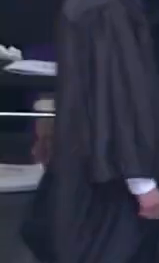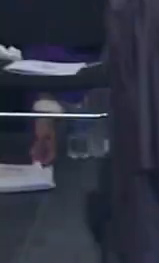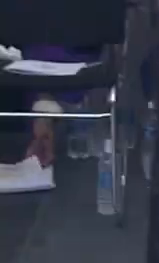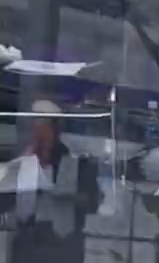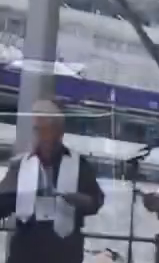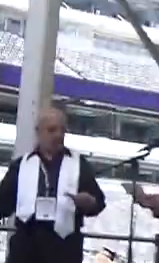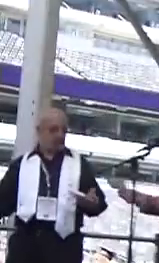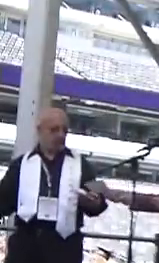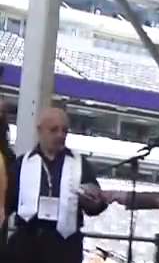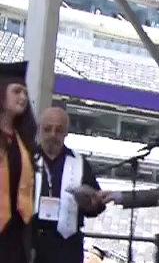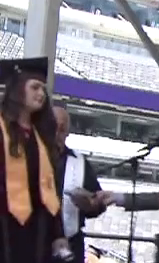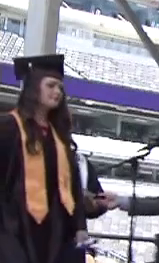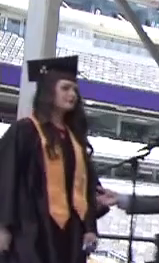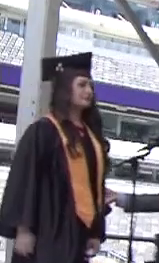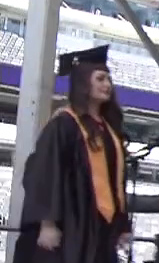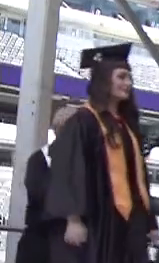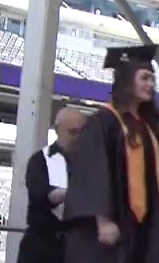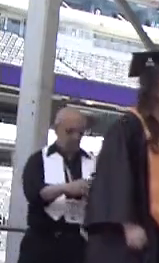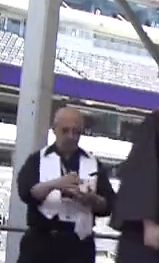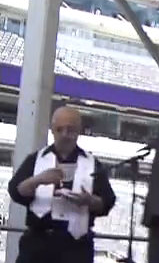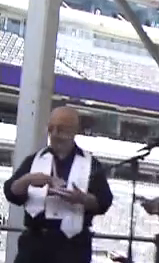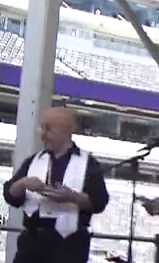Maria Petroska,